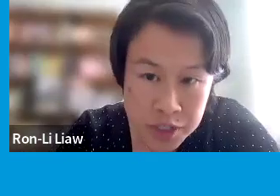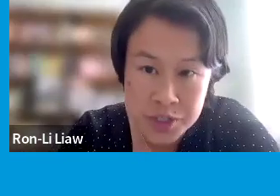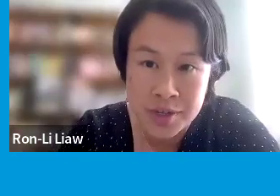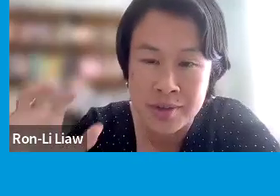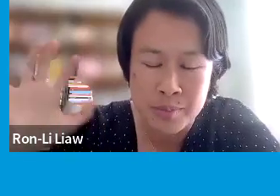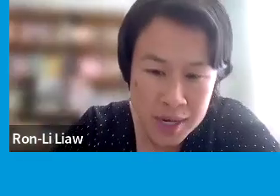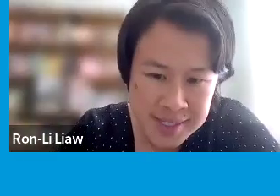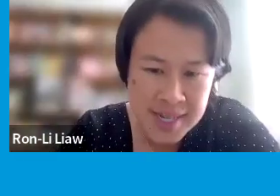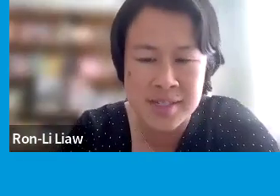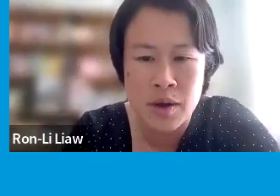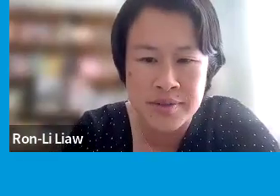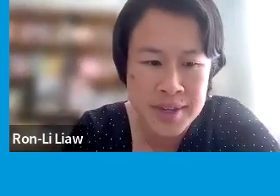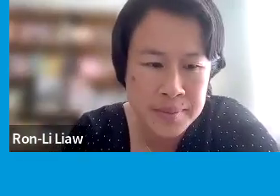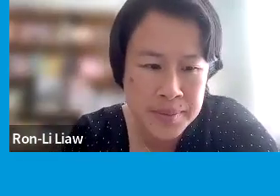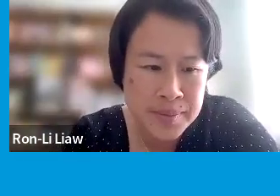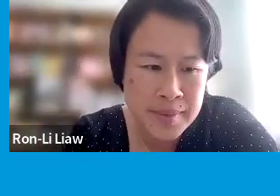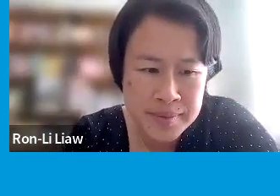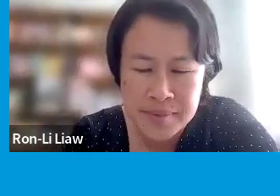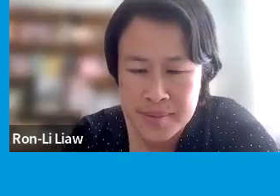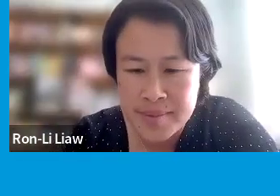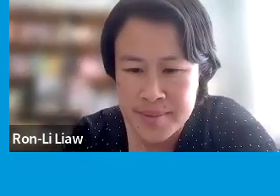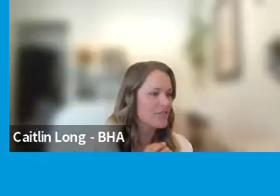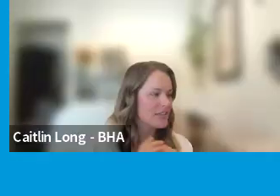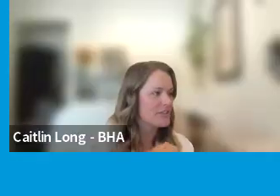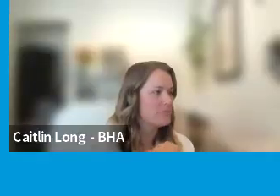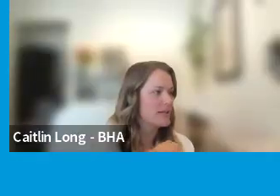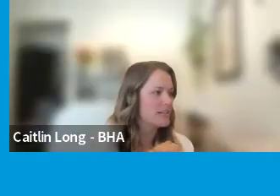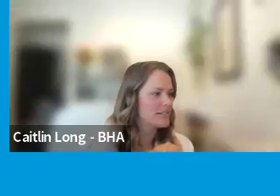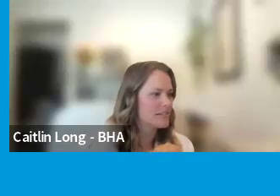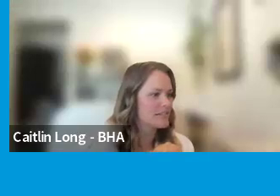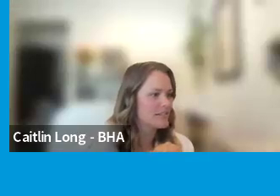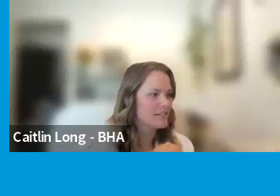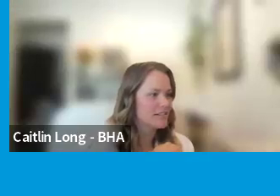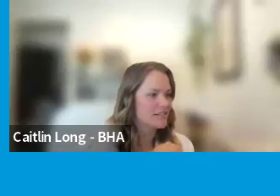the structure, the process, all of it. Thank you for that feedback.